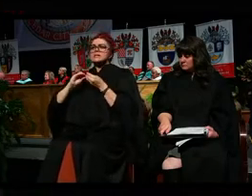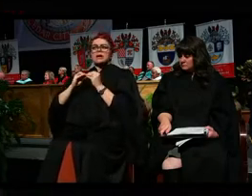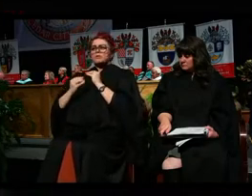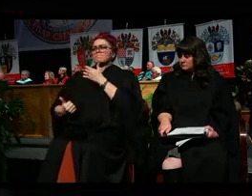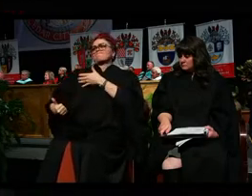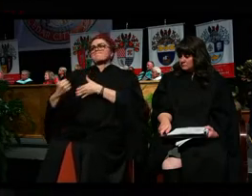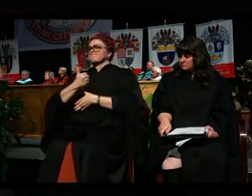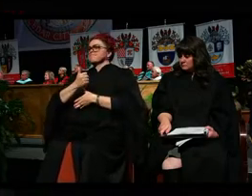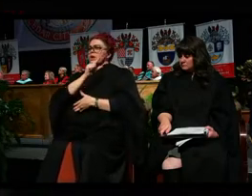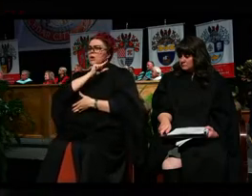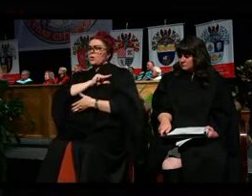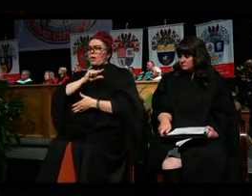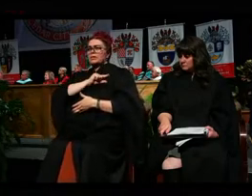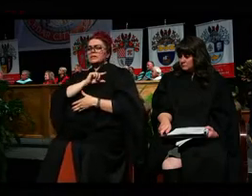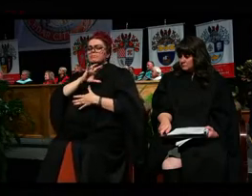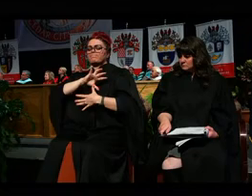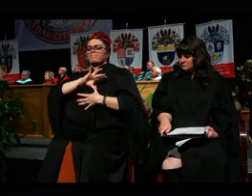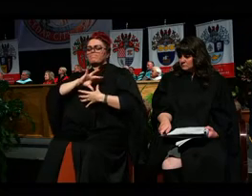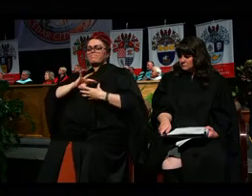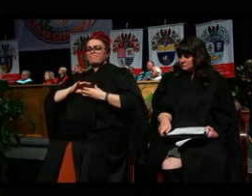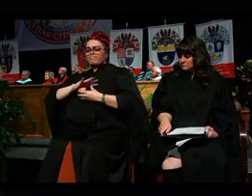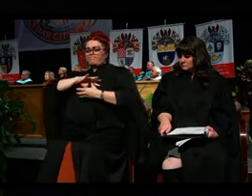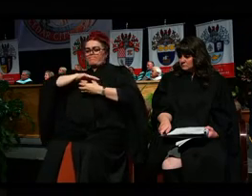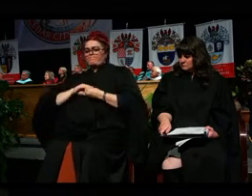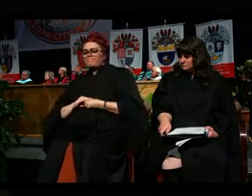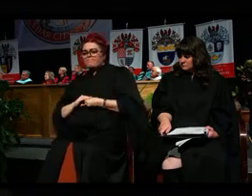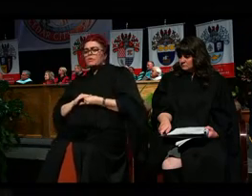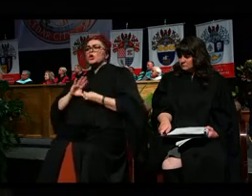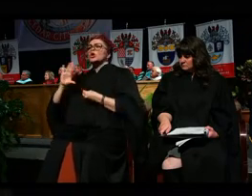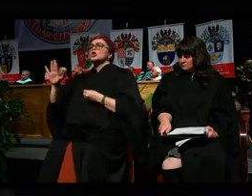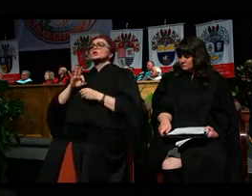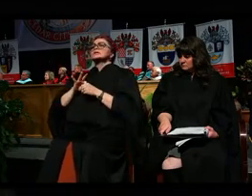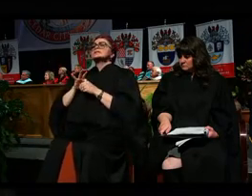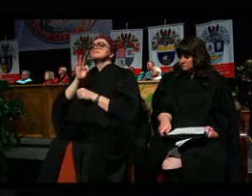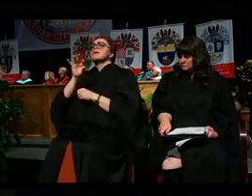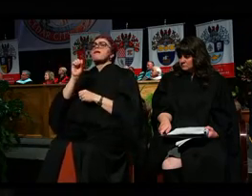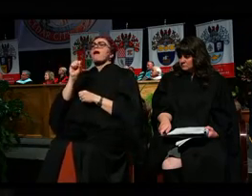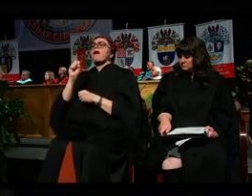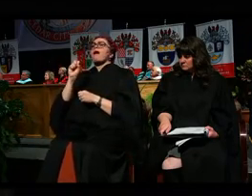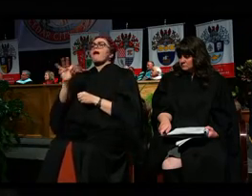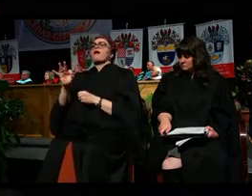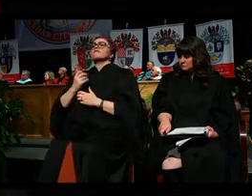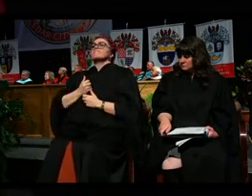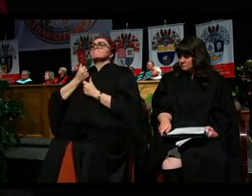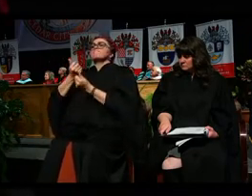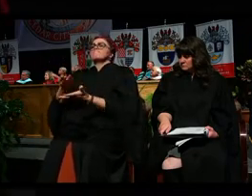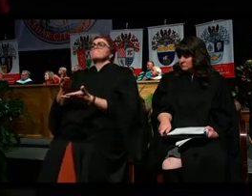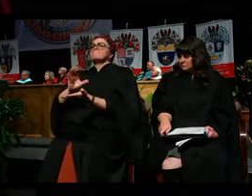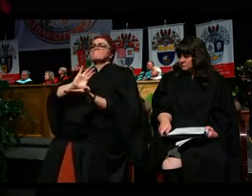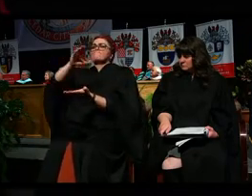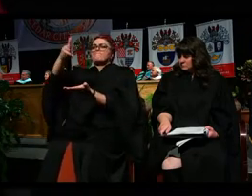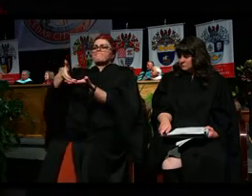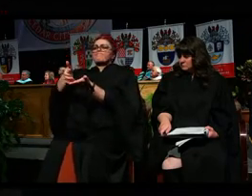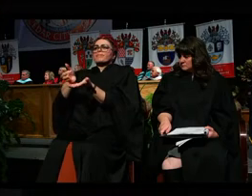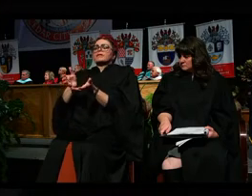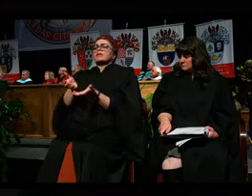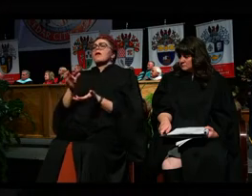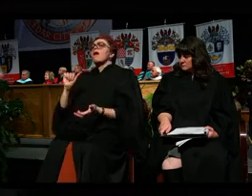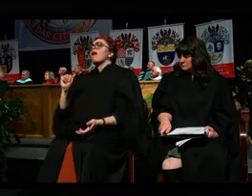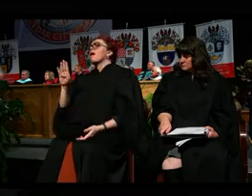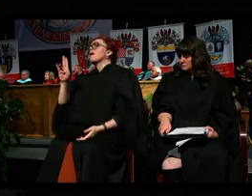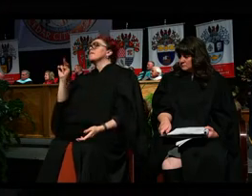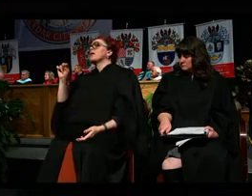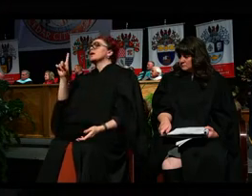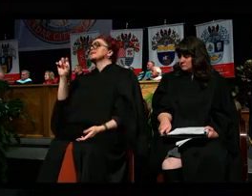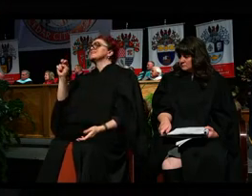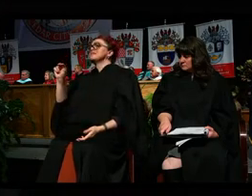now is what I'm going to call the spirit of abundance. We all agreed that in every interaction with her, you sensed